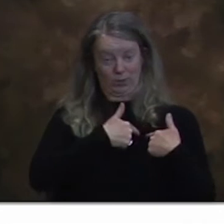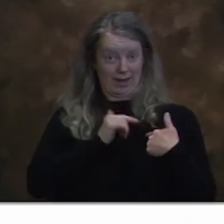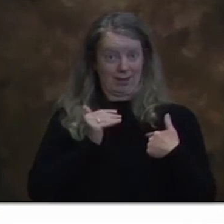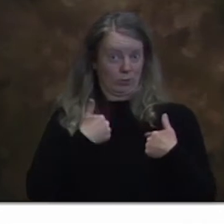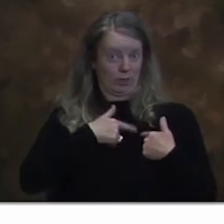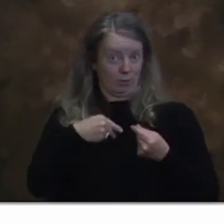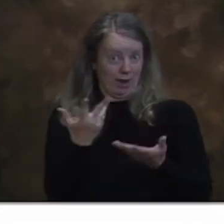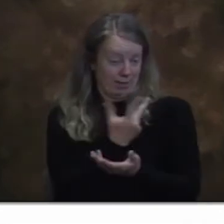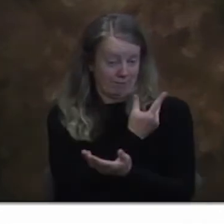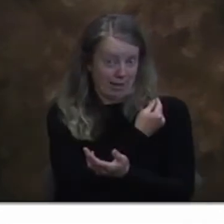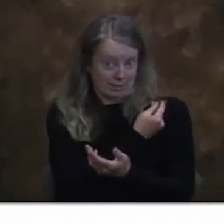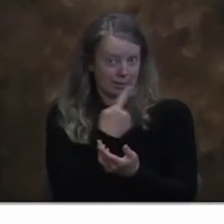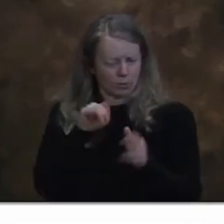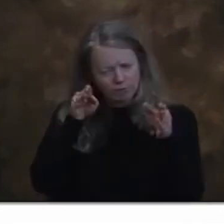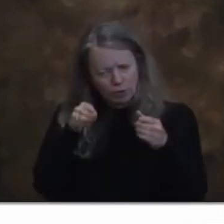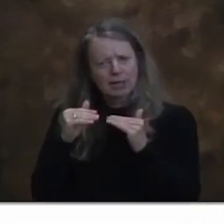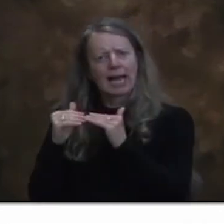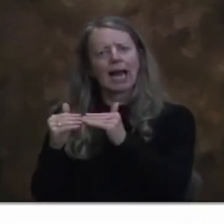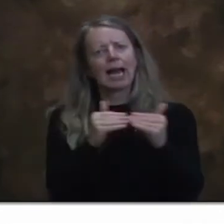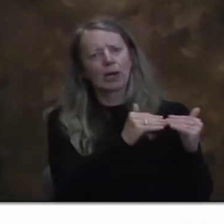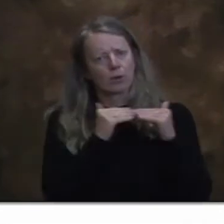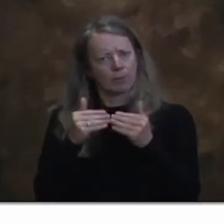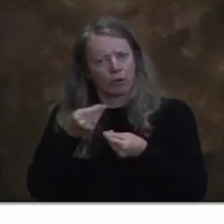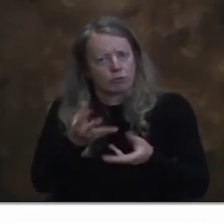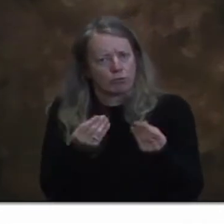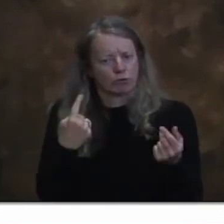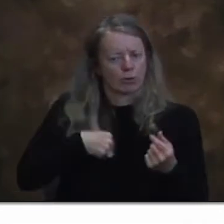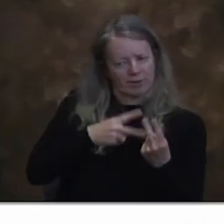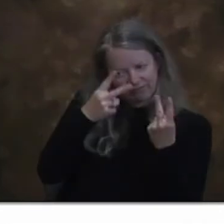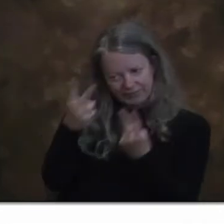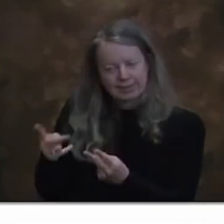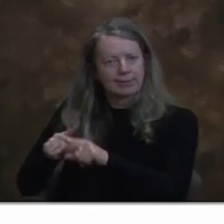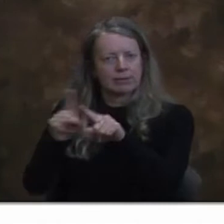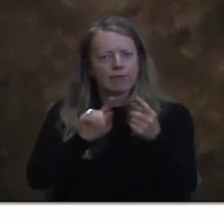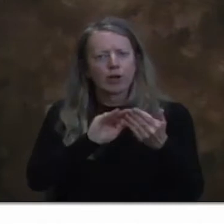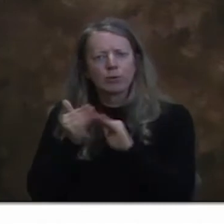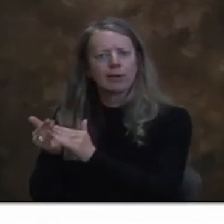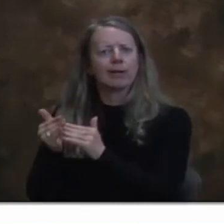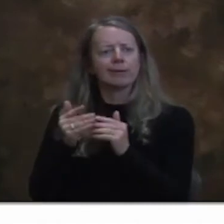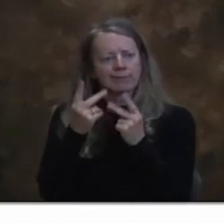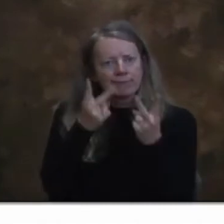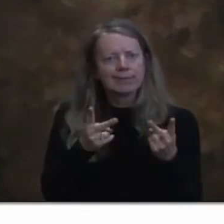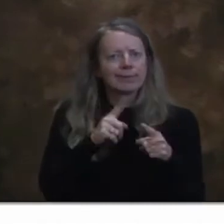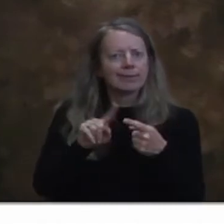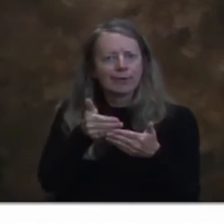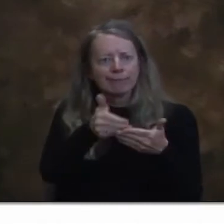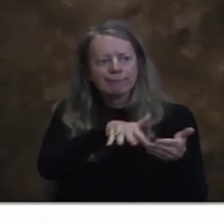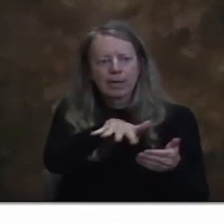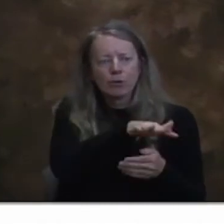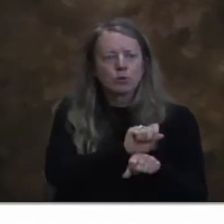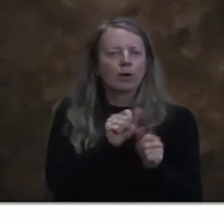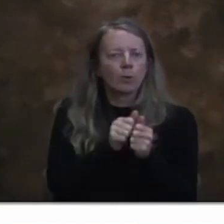distribution and going out into communities, out into neighborhoods, working with community organizations and community health workers and